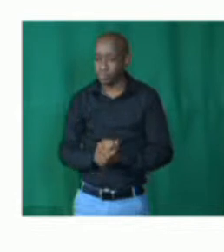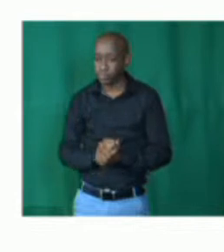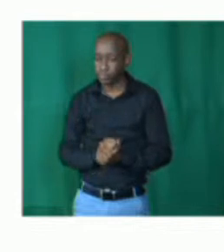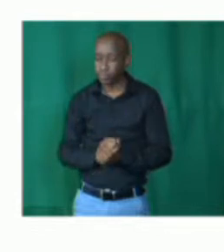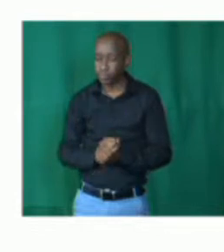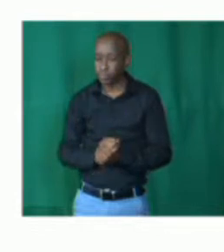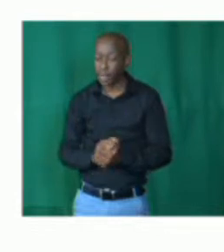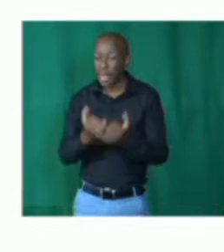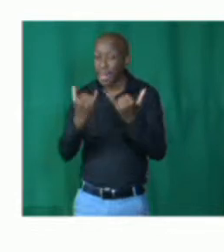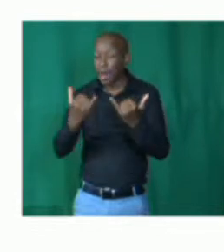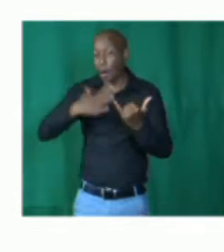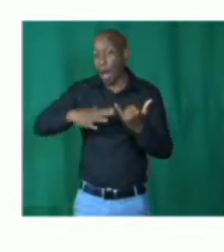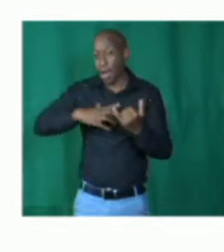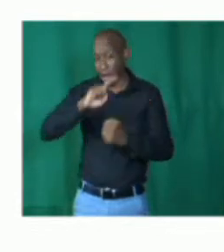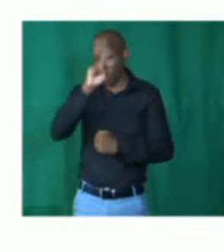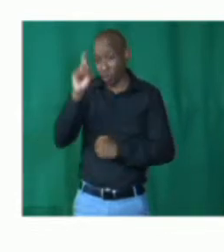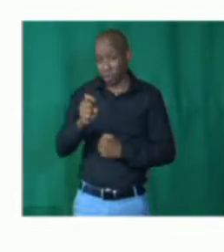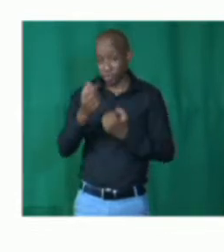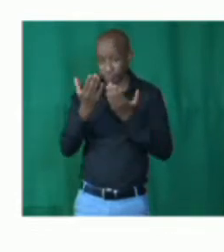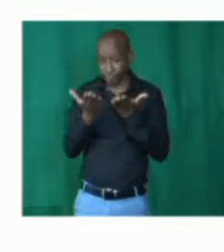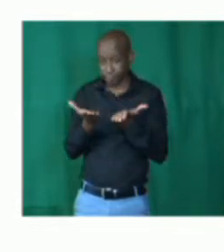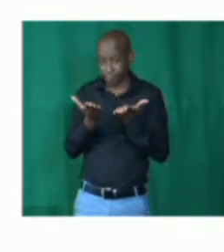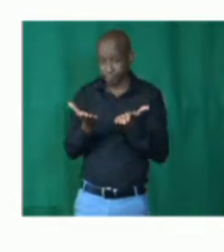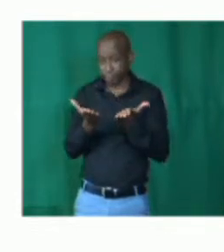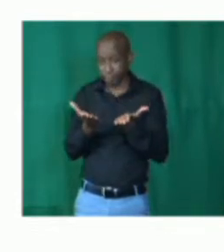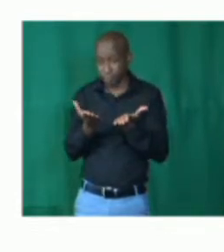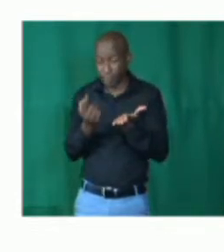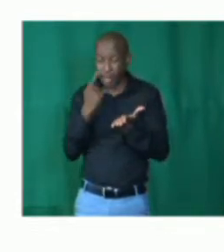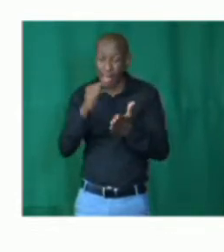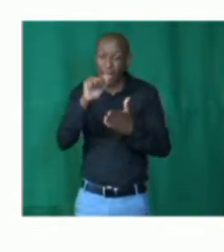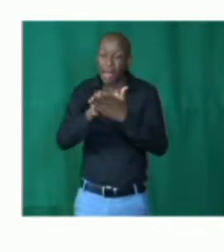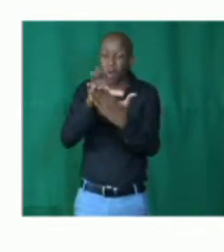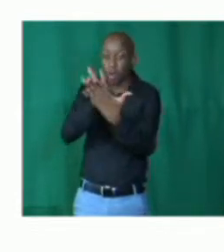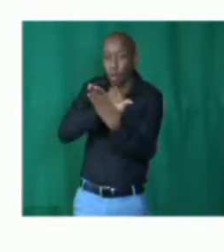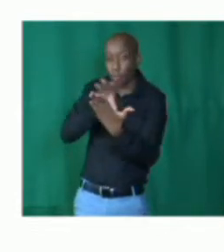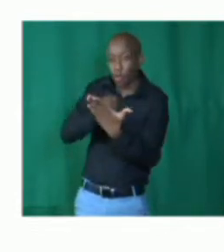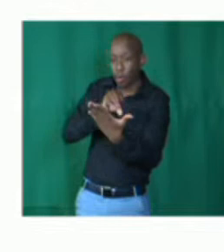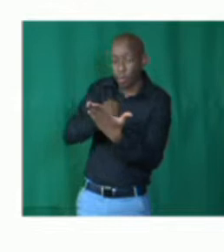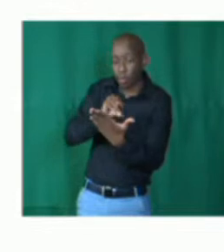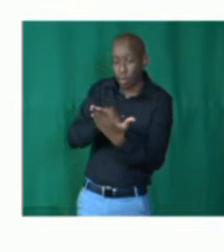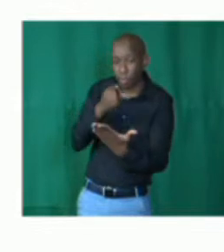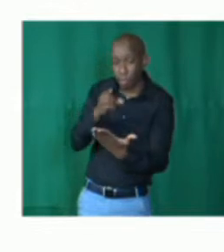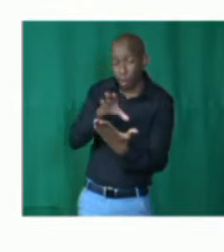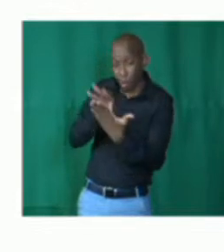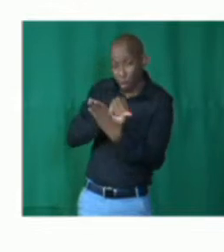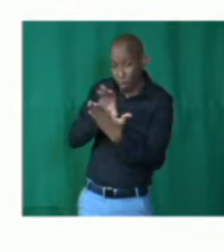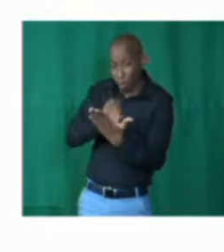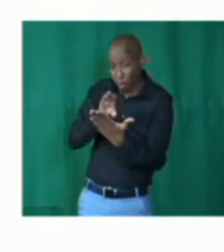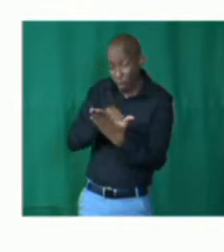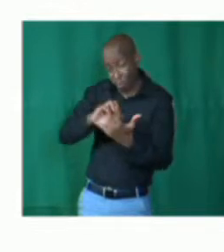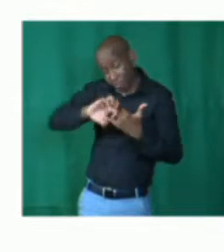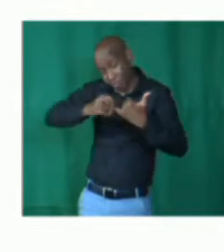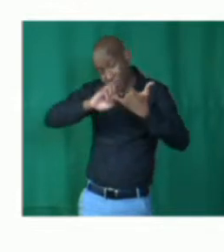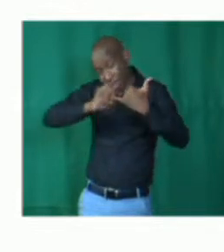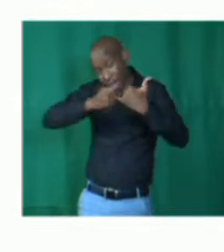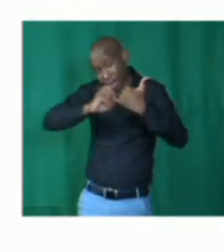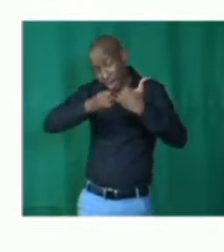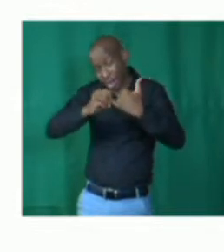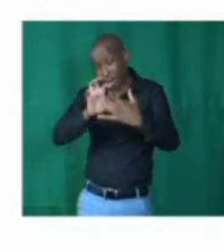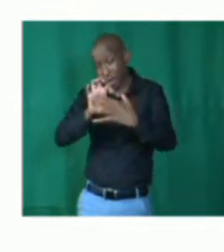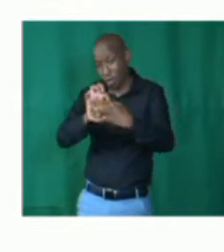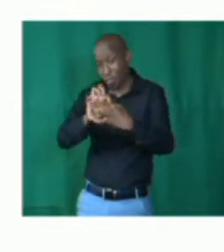Yes, here is another question. Dear learners, you can copy this question down so that you can try it at